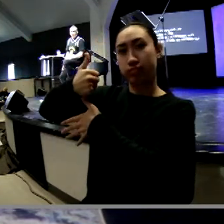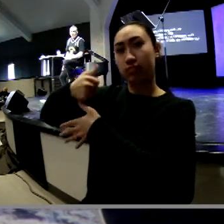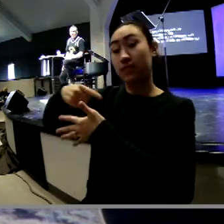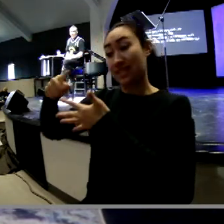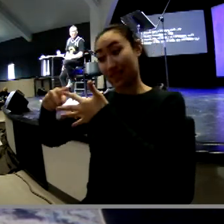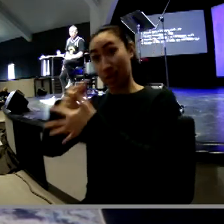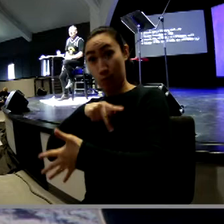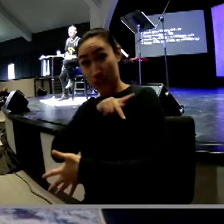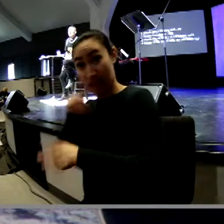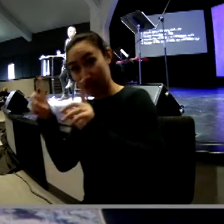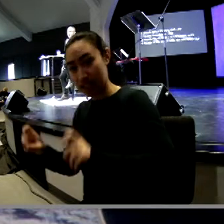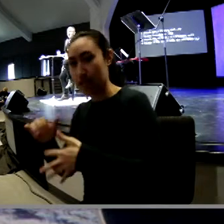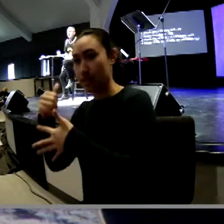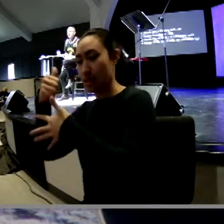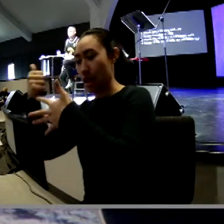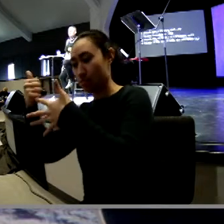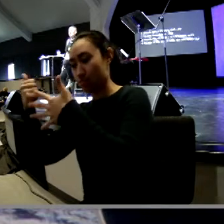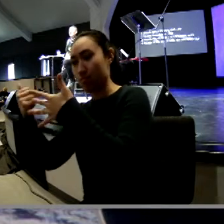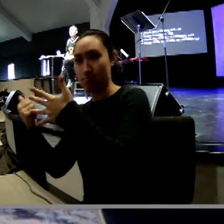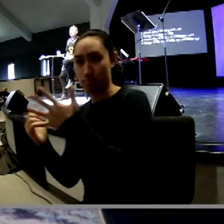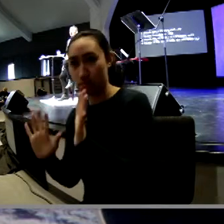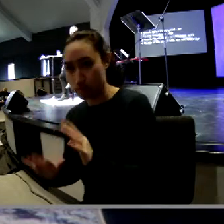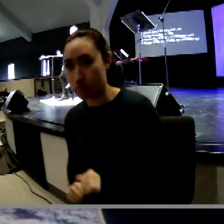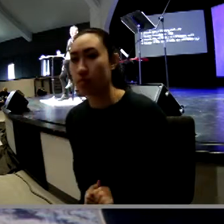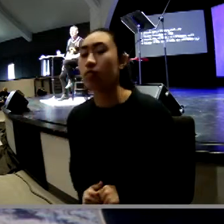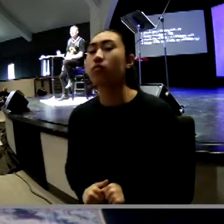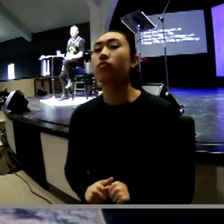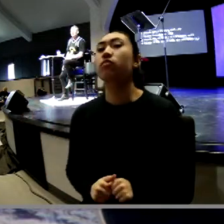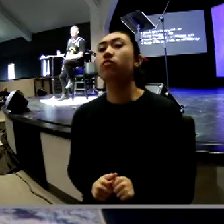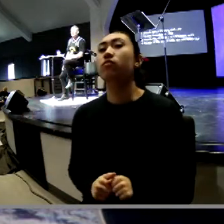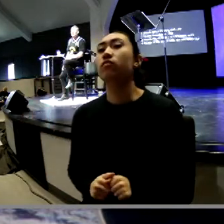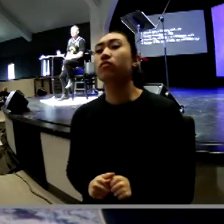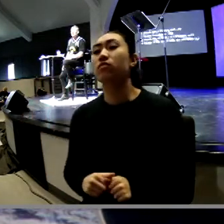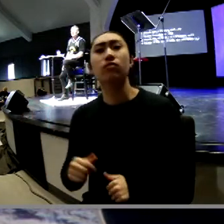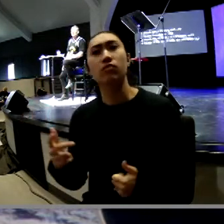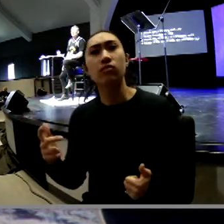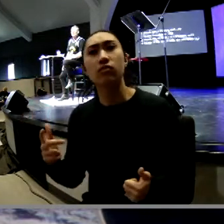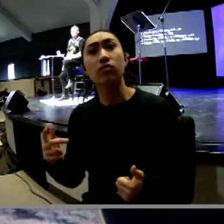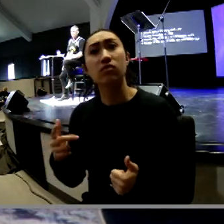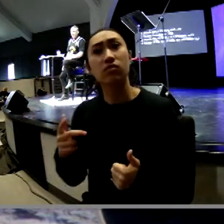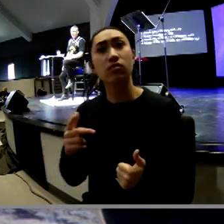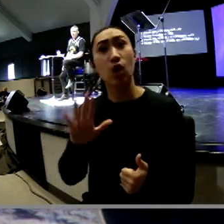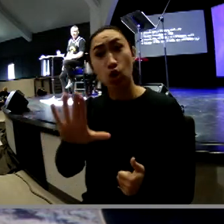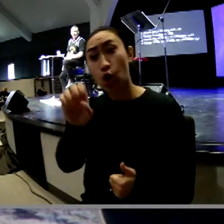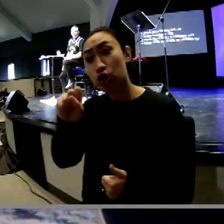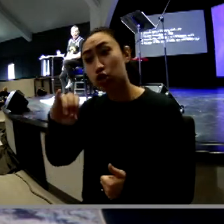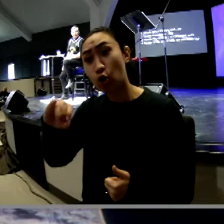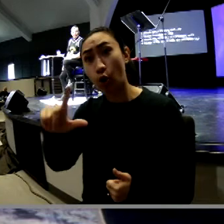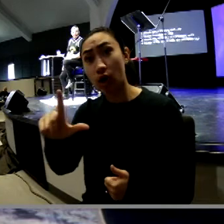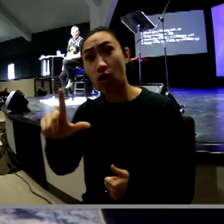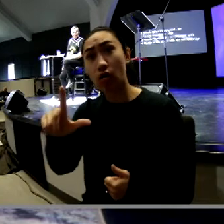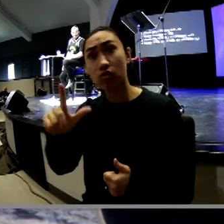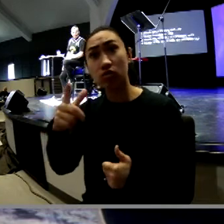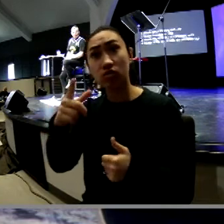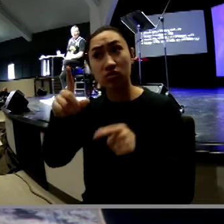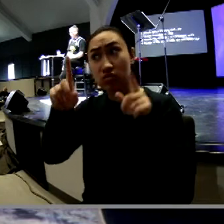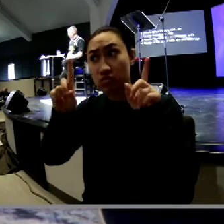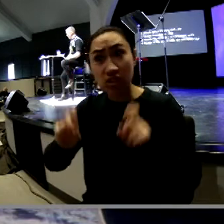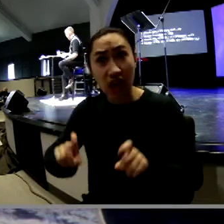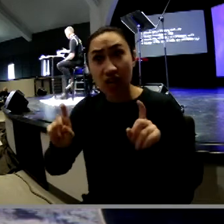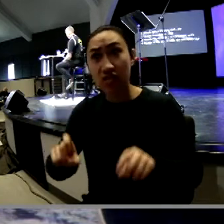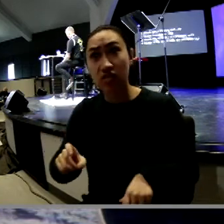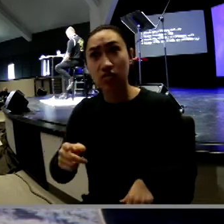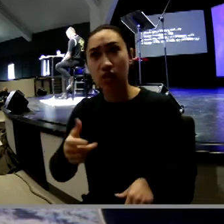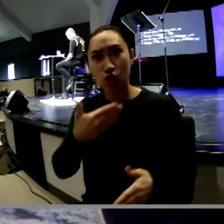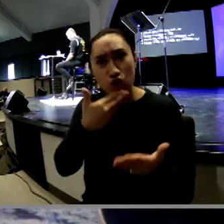life? Because the truth is you can cultivate them. You know,